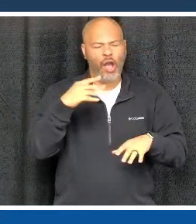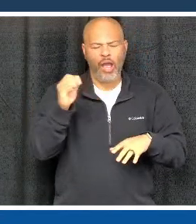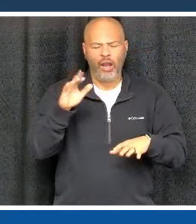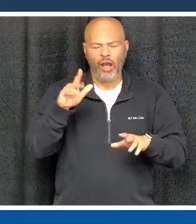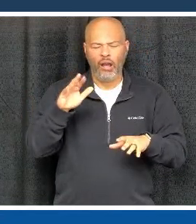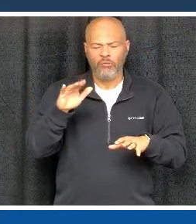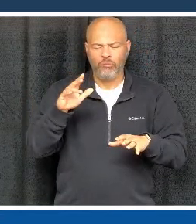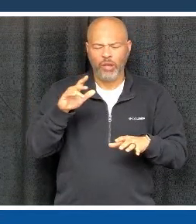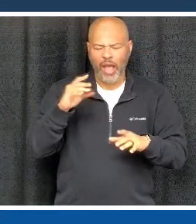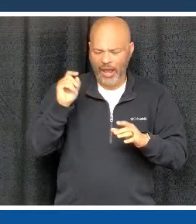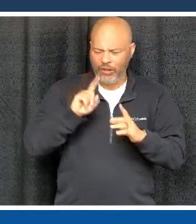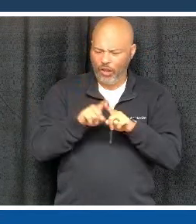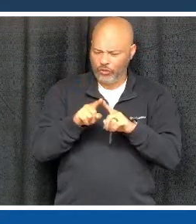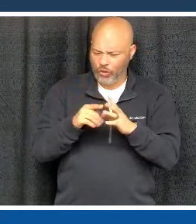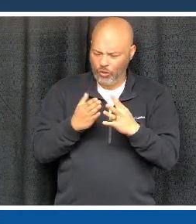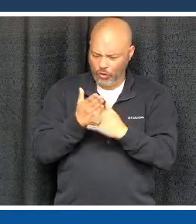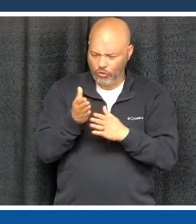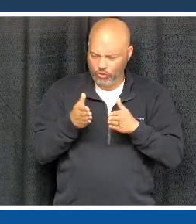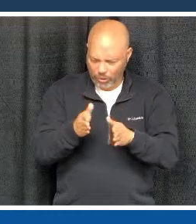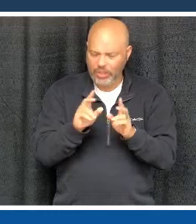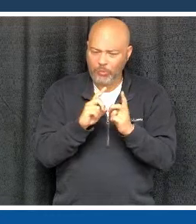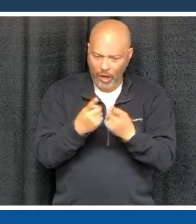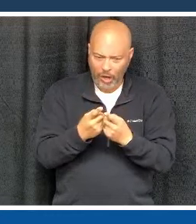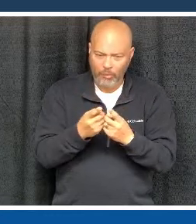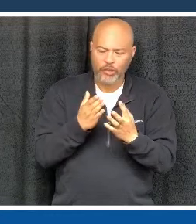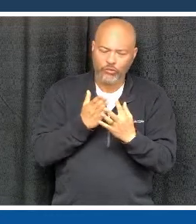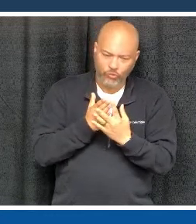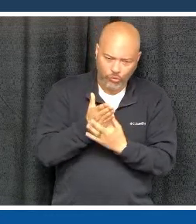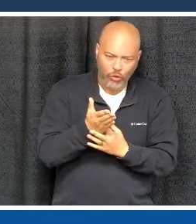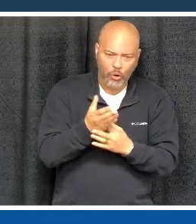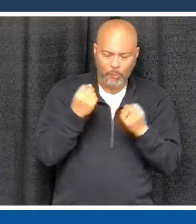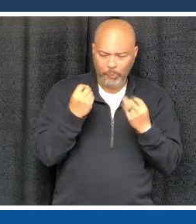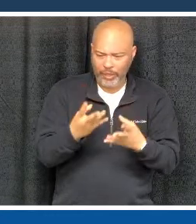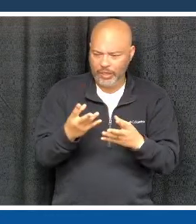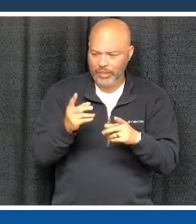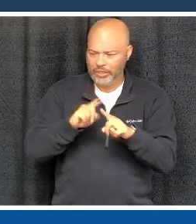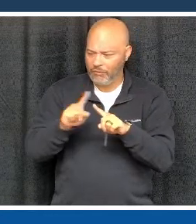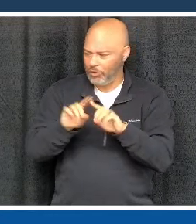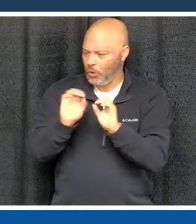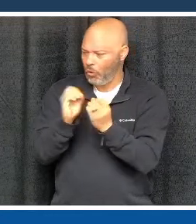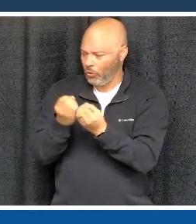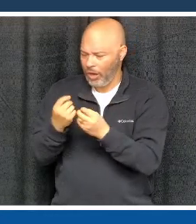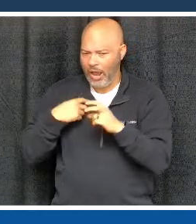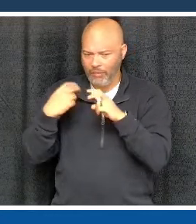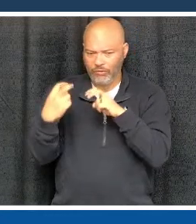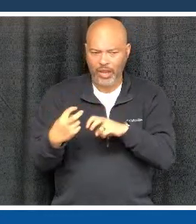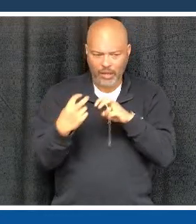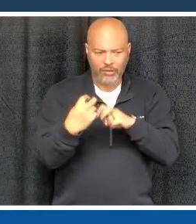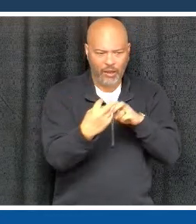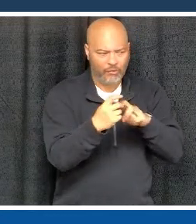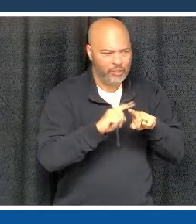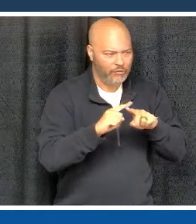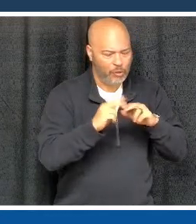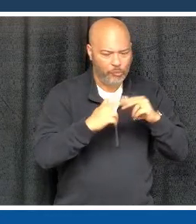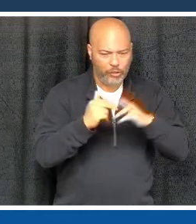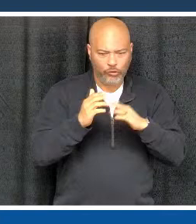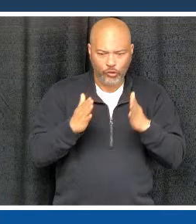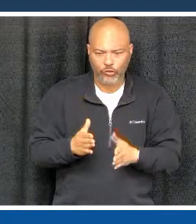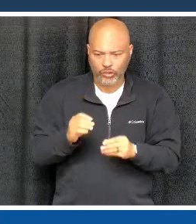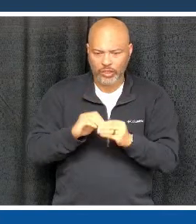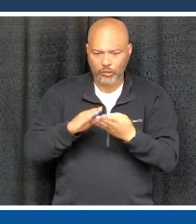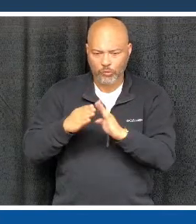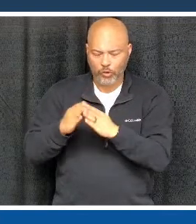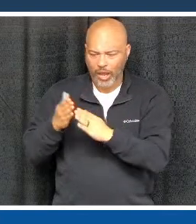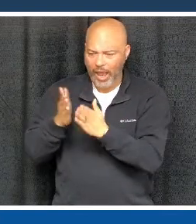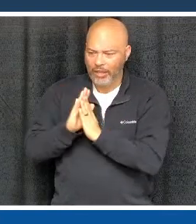So it's been through the Streets Department. It's been through many organizations. I've sat down with several different builders in the community